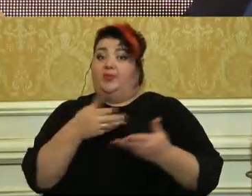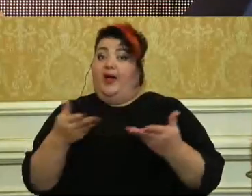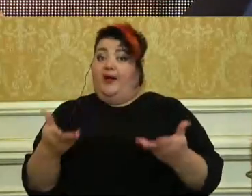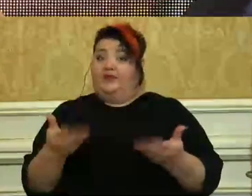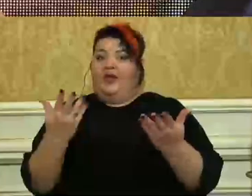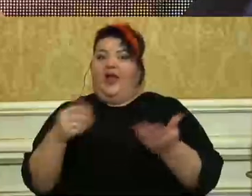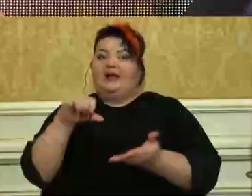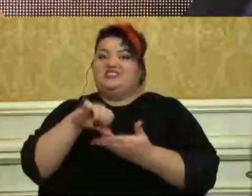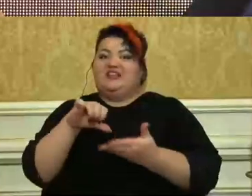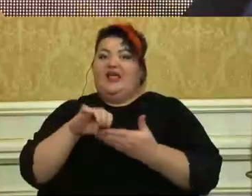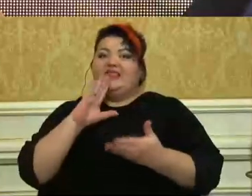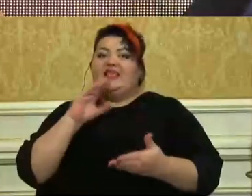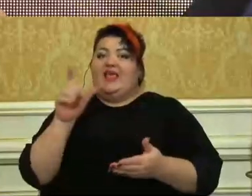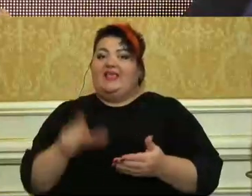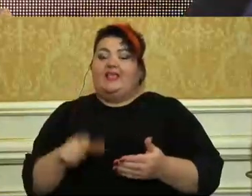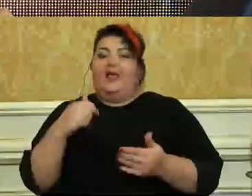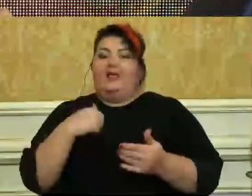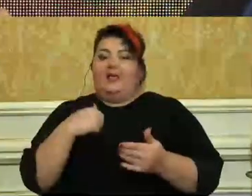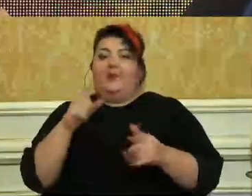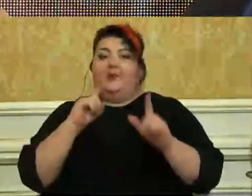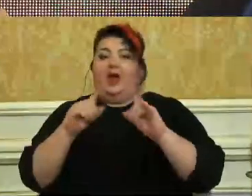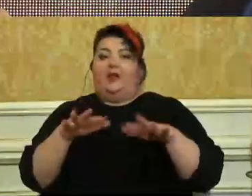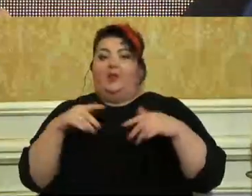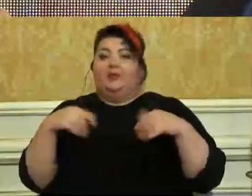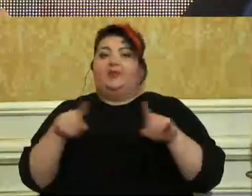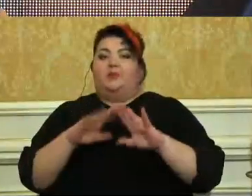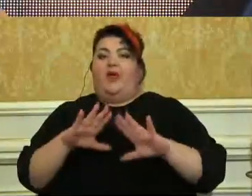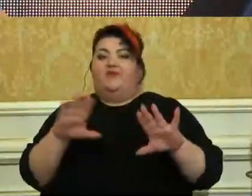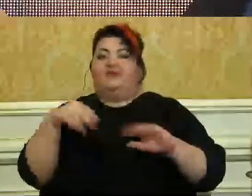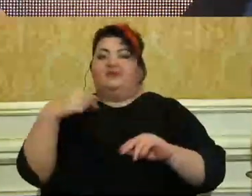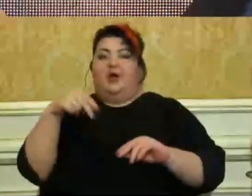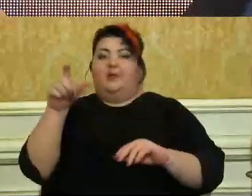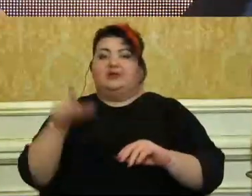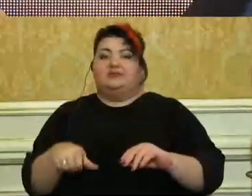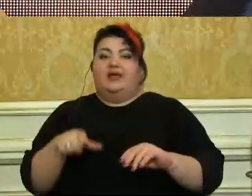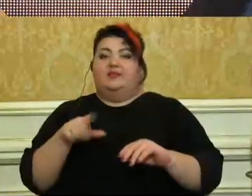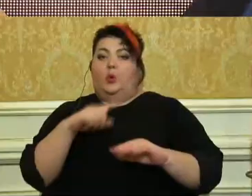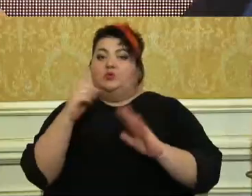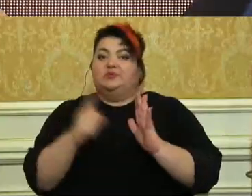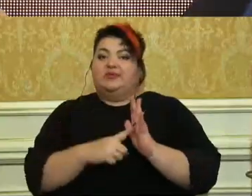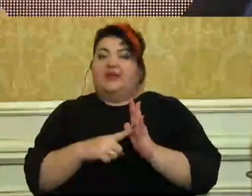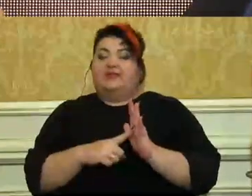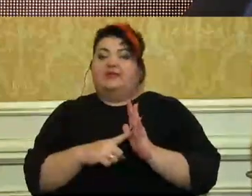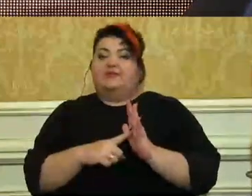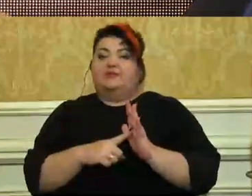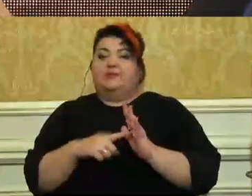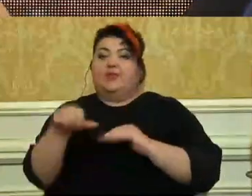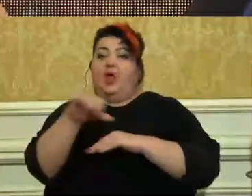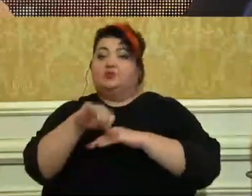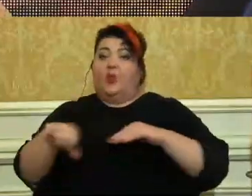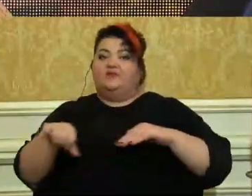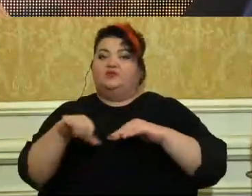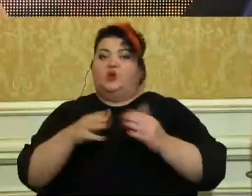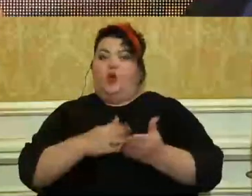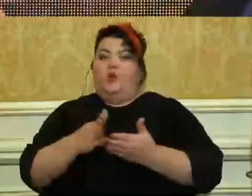vice president of the Commission of Foreign Affairs, and I am a member of the friendship group between France and Ukraine. And Valeria, my